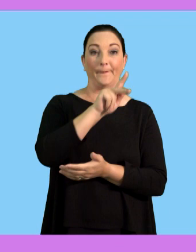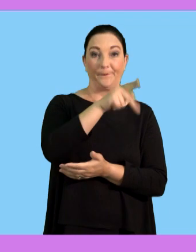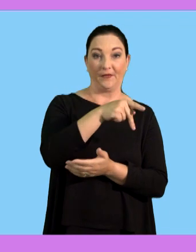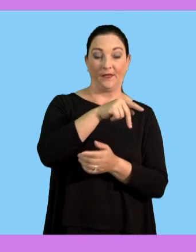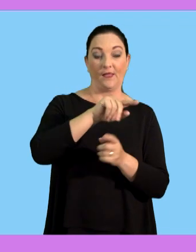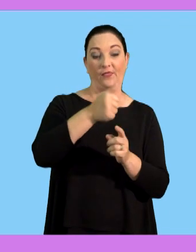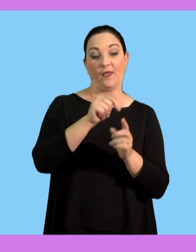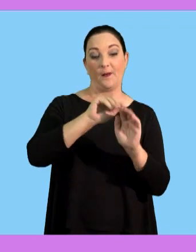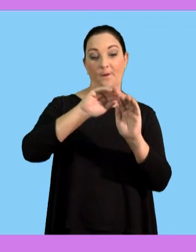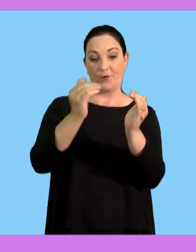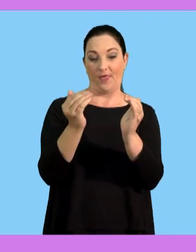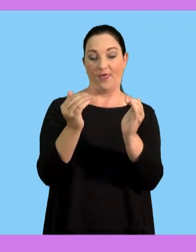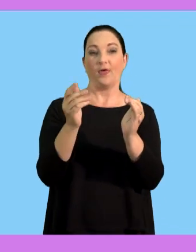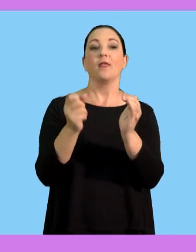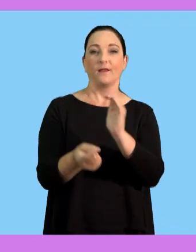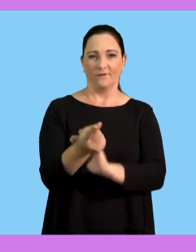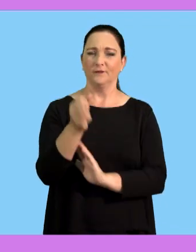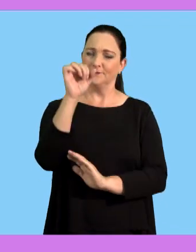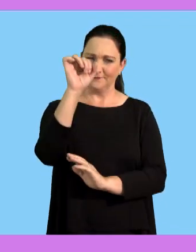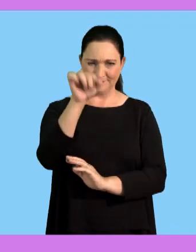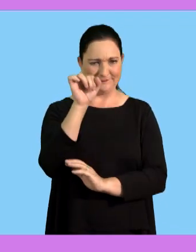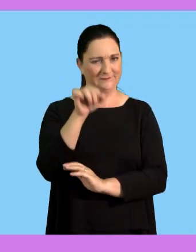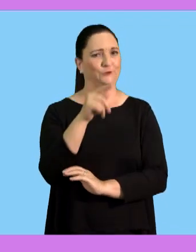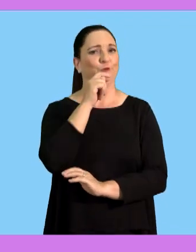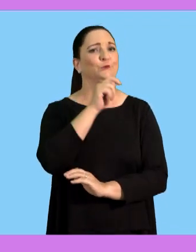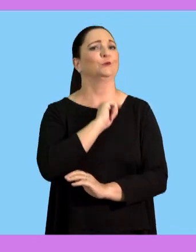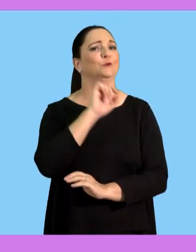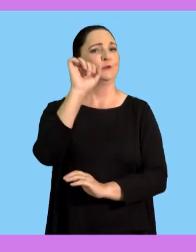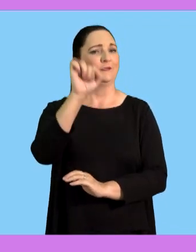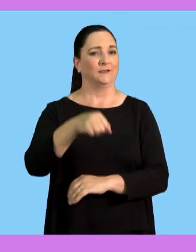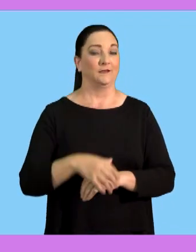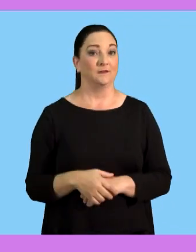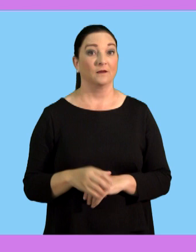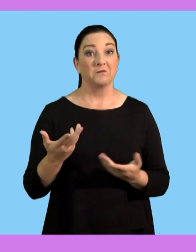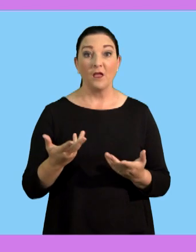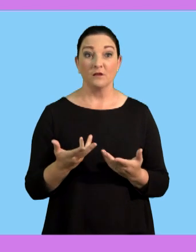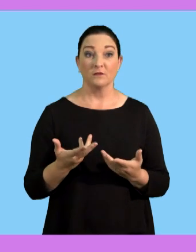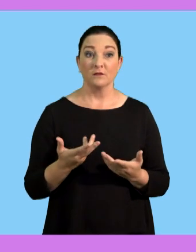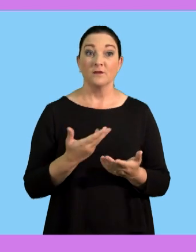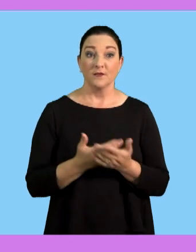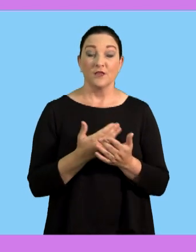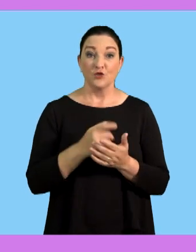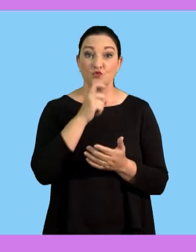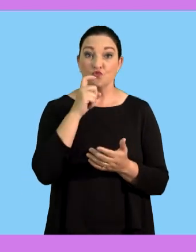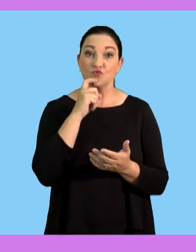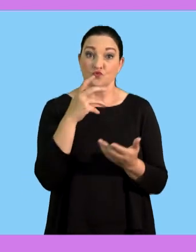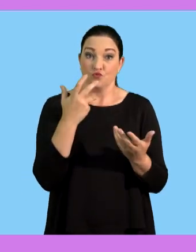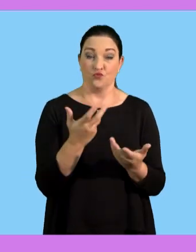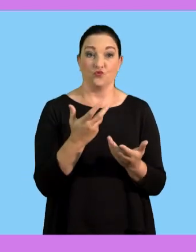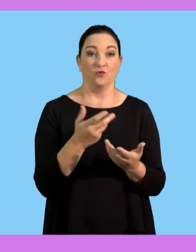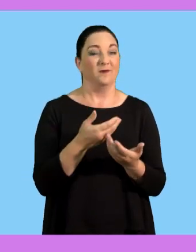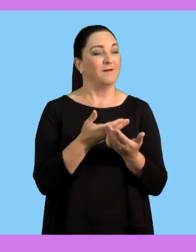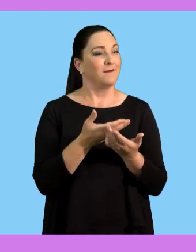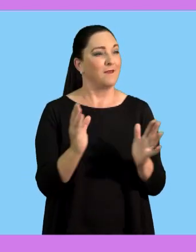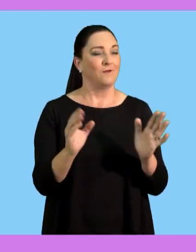brackets event. Right? So that is indeed true. Okay, so remember that's the universal symbol that we're going to use is the